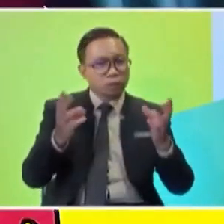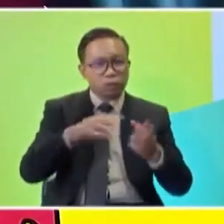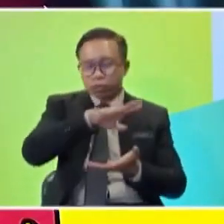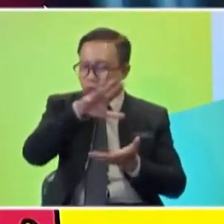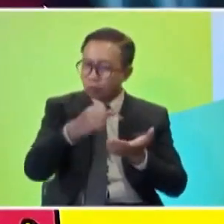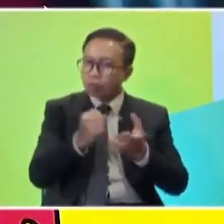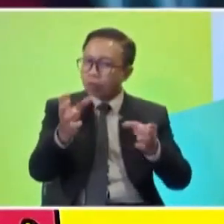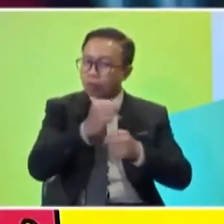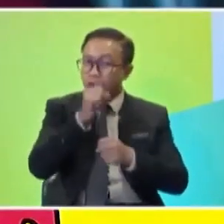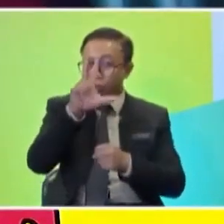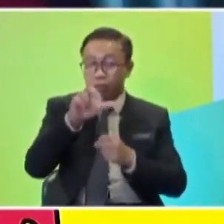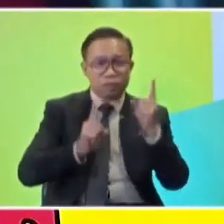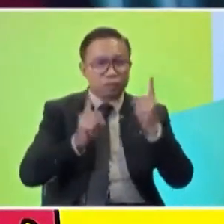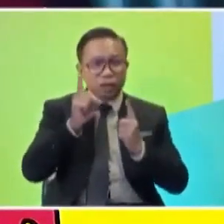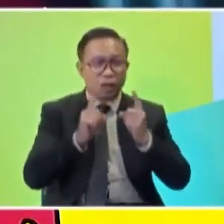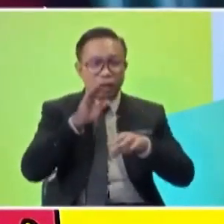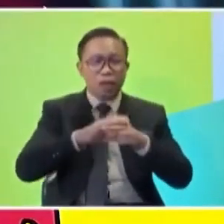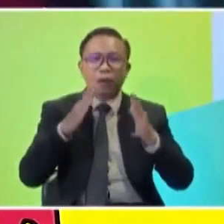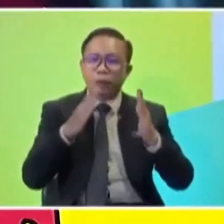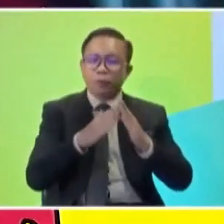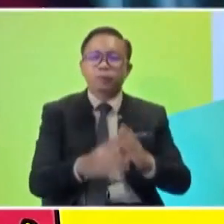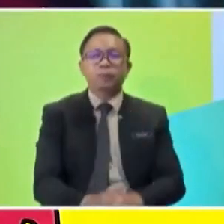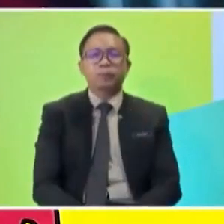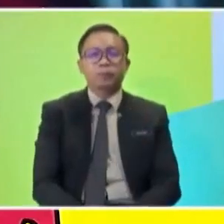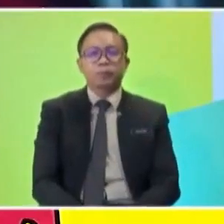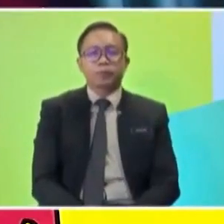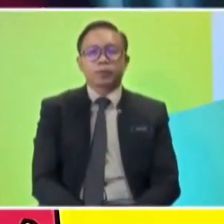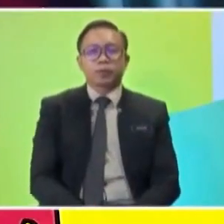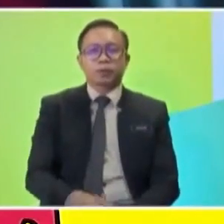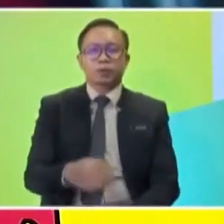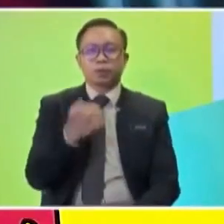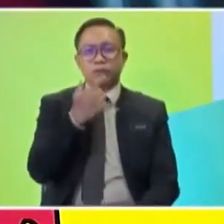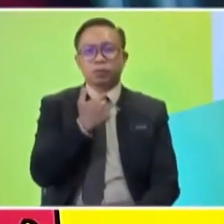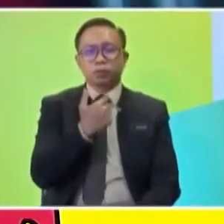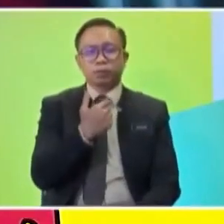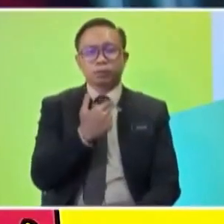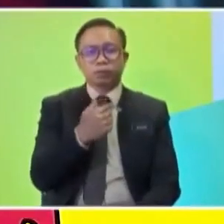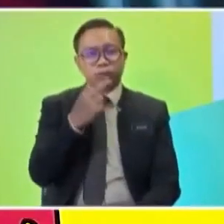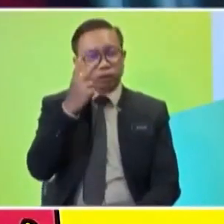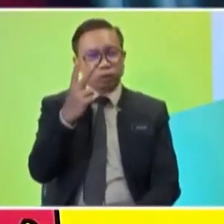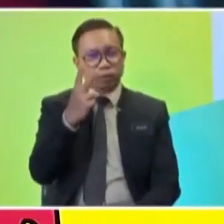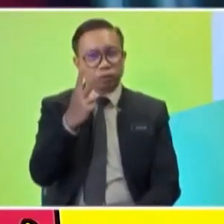job, everyone. Congratulations to all the kids at home. Congrats. And also, Mr. Ragu, for those of you for those pupils watching